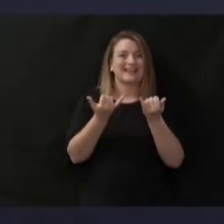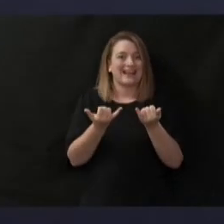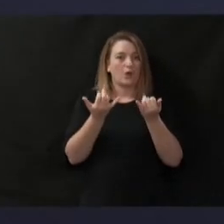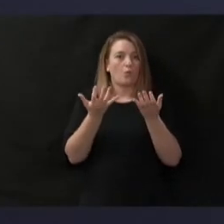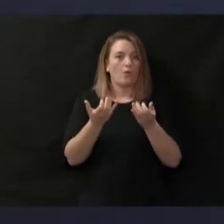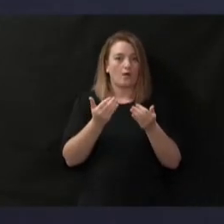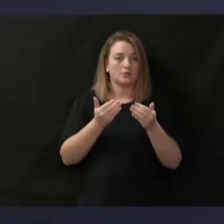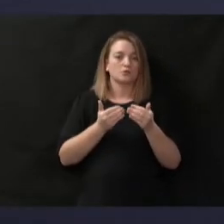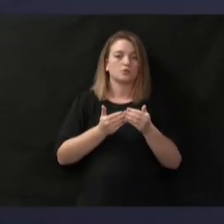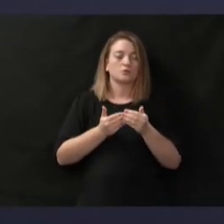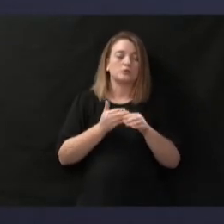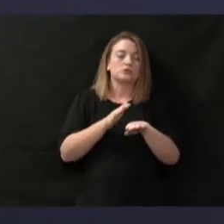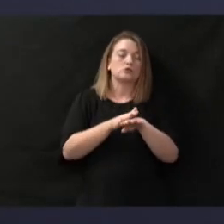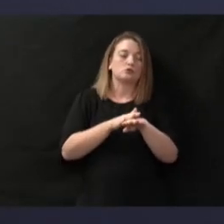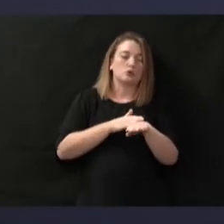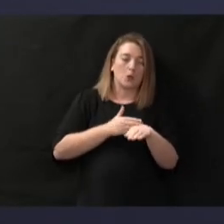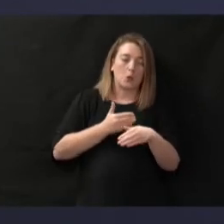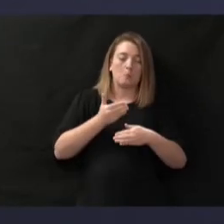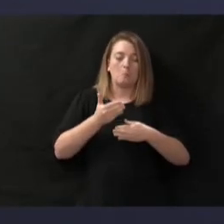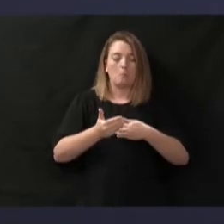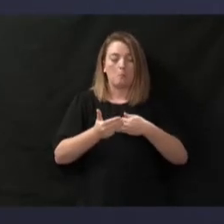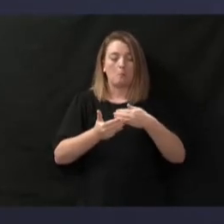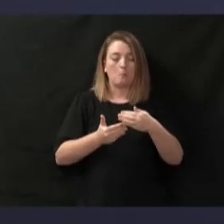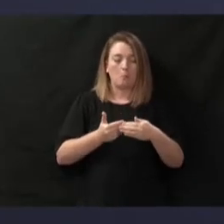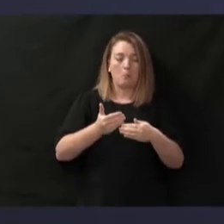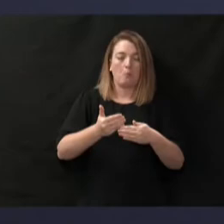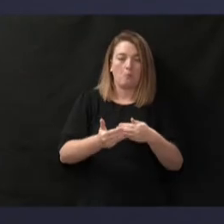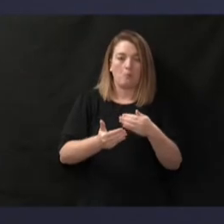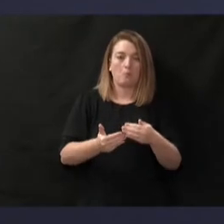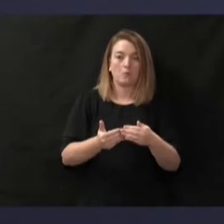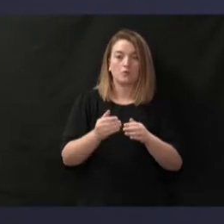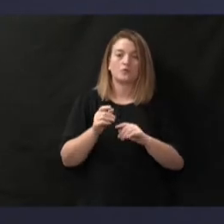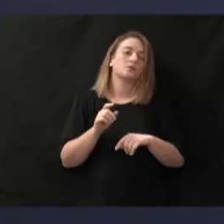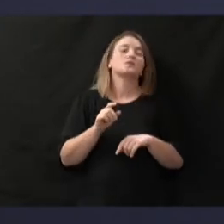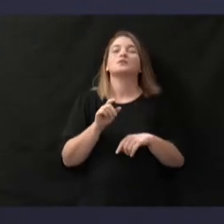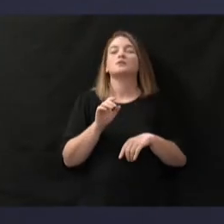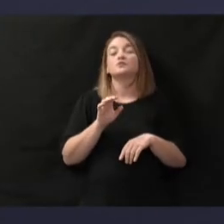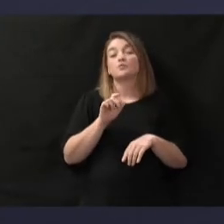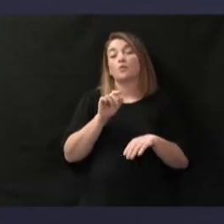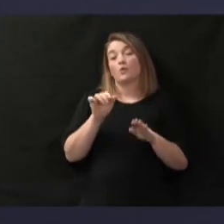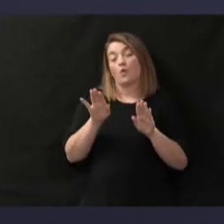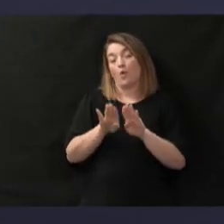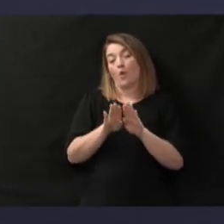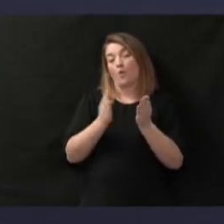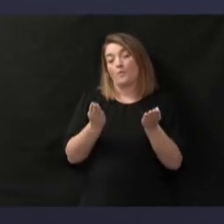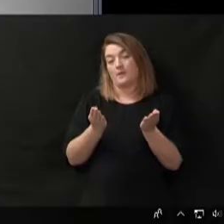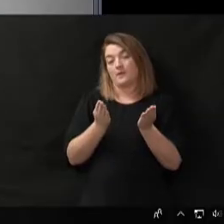supplemental document book and turn to page 93,